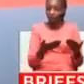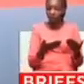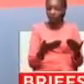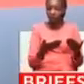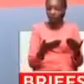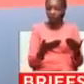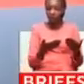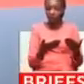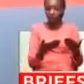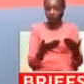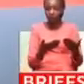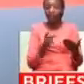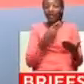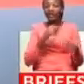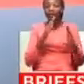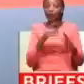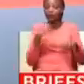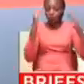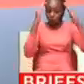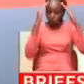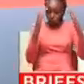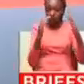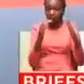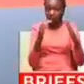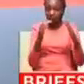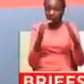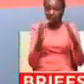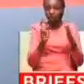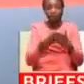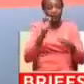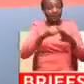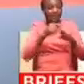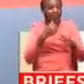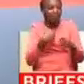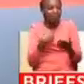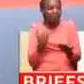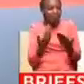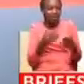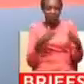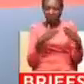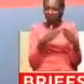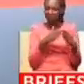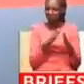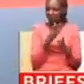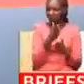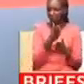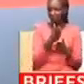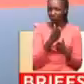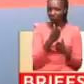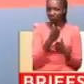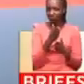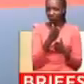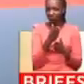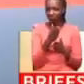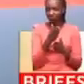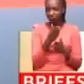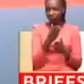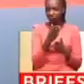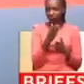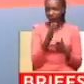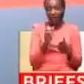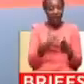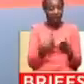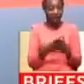somebody who's already in. So once they sleep with you, and that's why the industry right now is really a